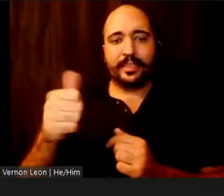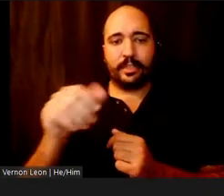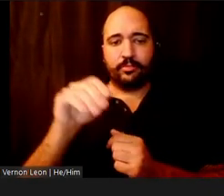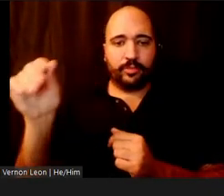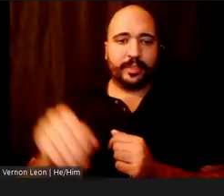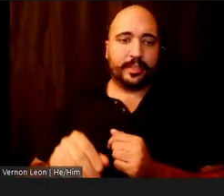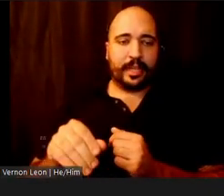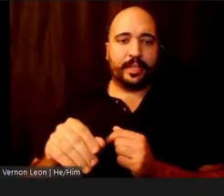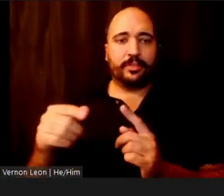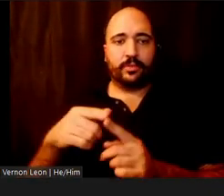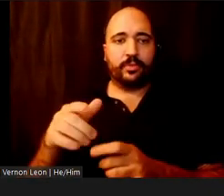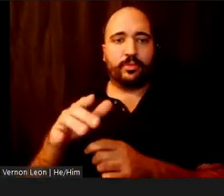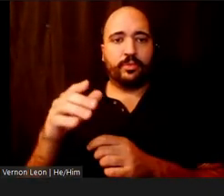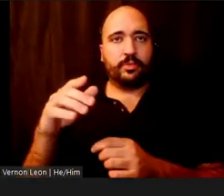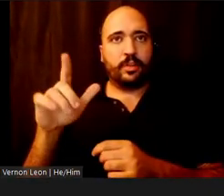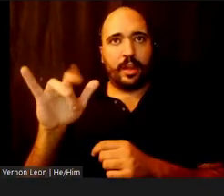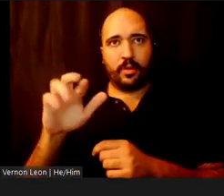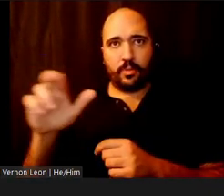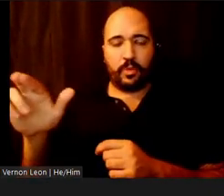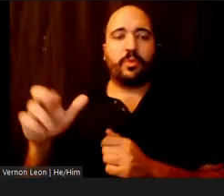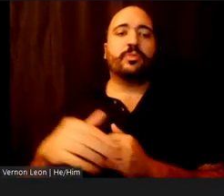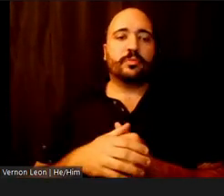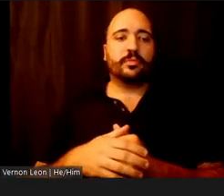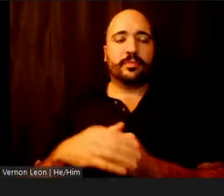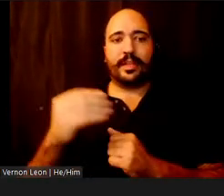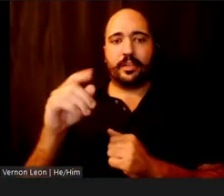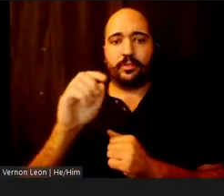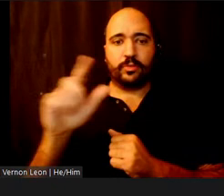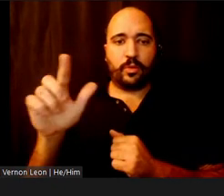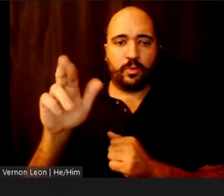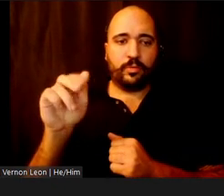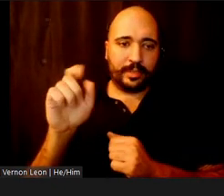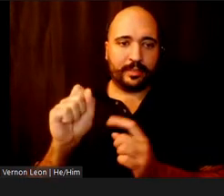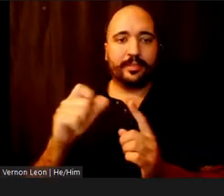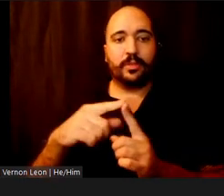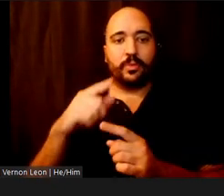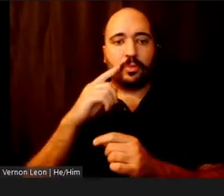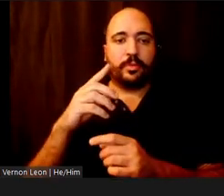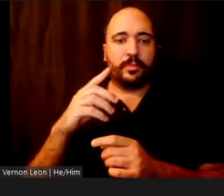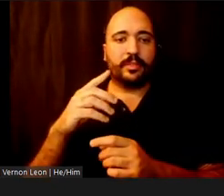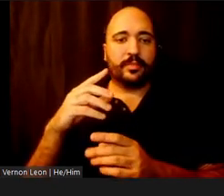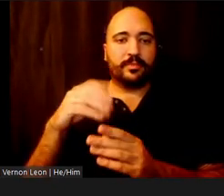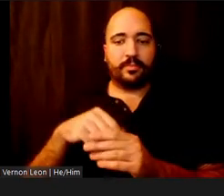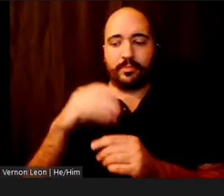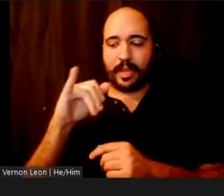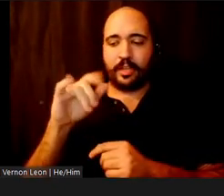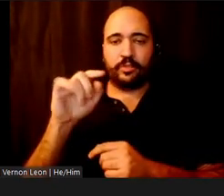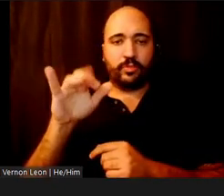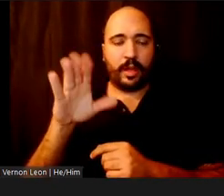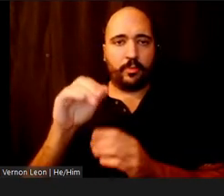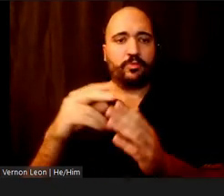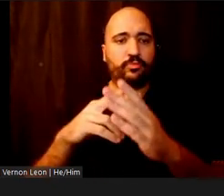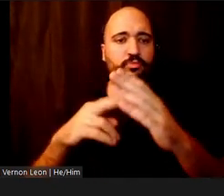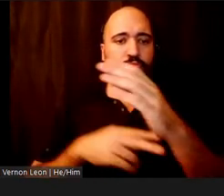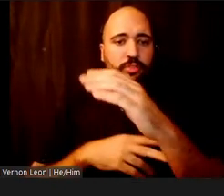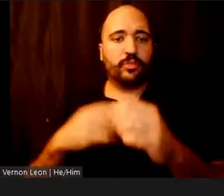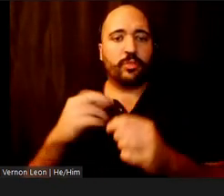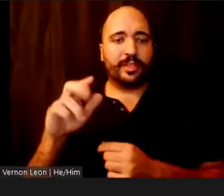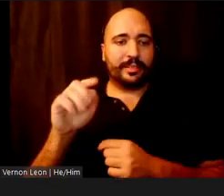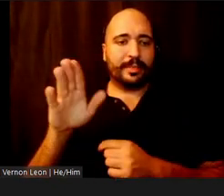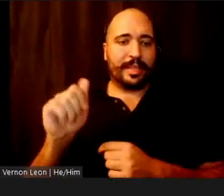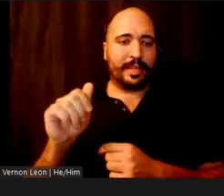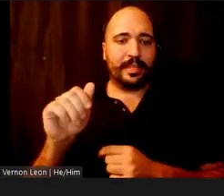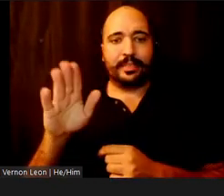% to Metro North. The toll rates will be determined by the Triborough Bridge and Tunnel Authority, or TBTA Board, informed by